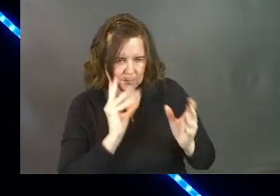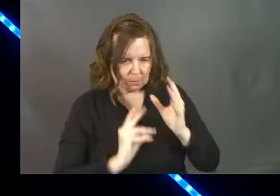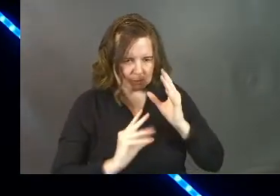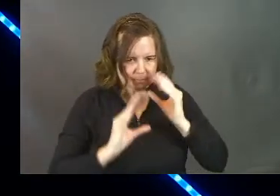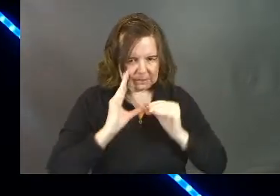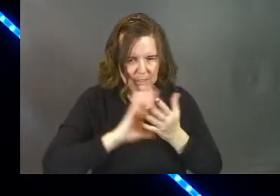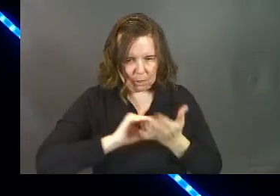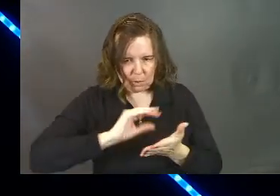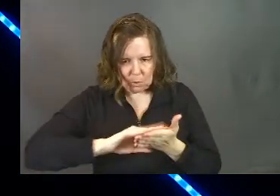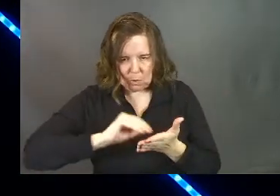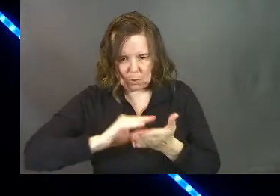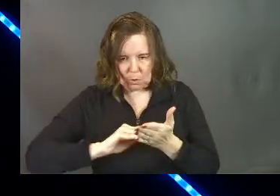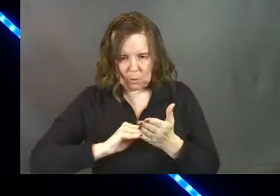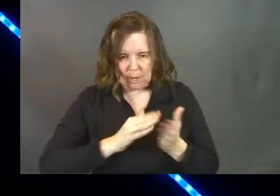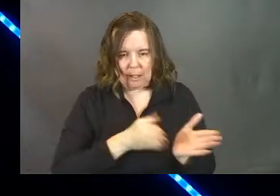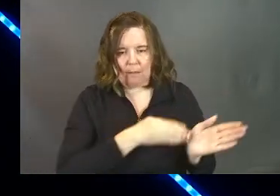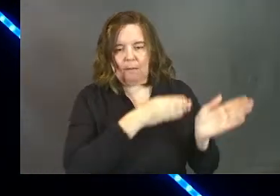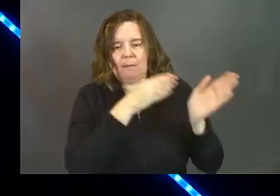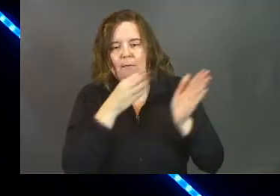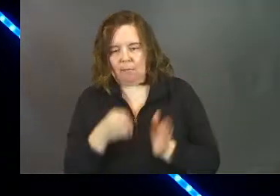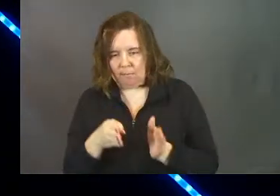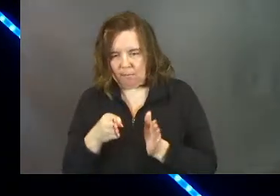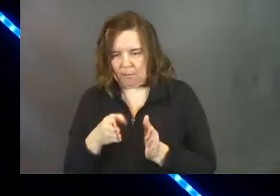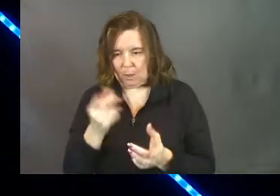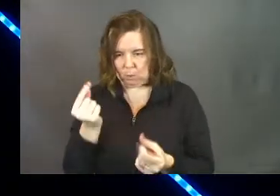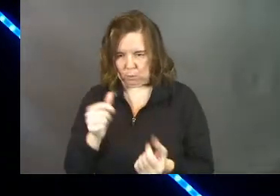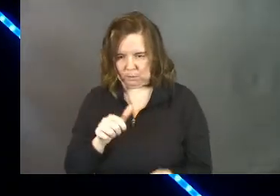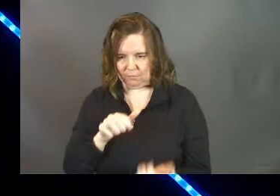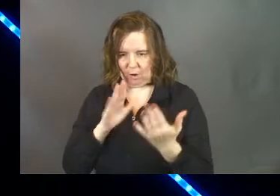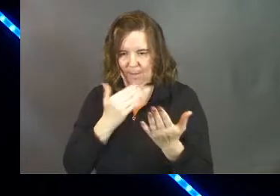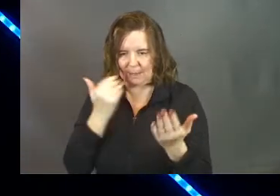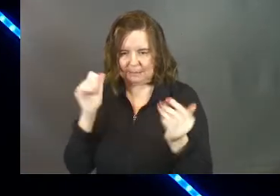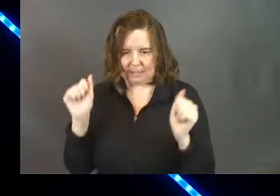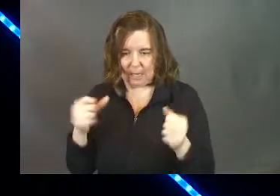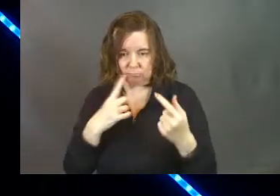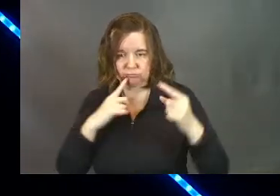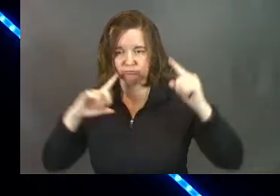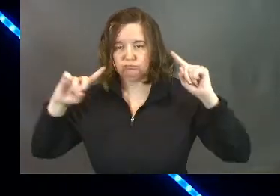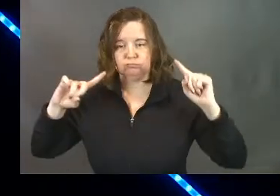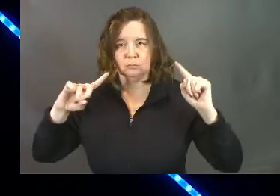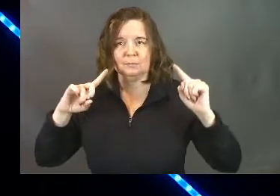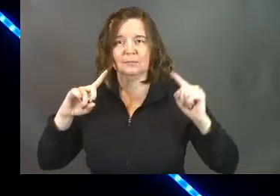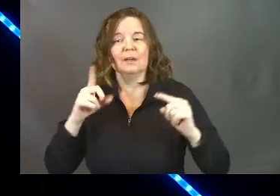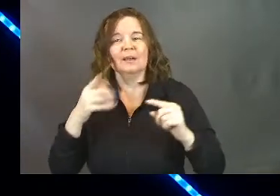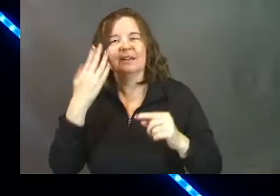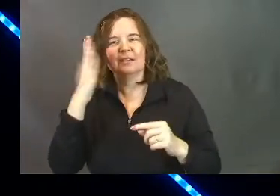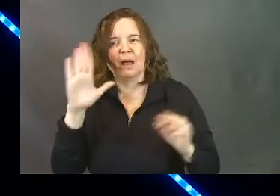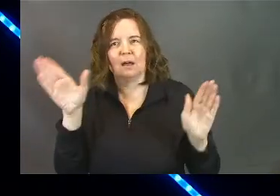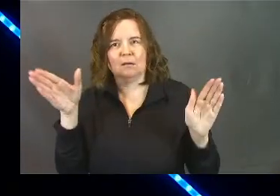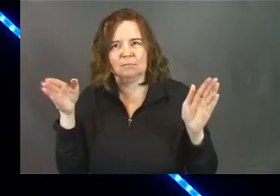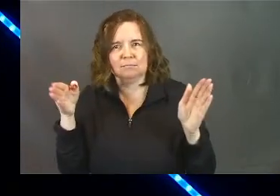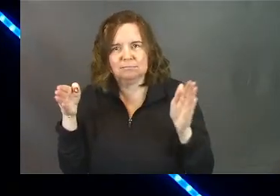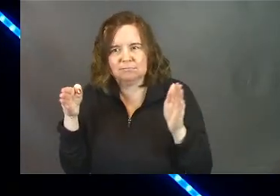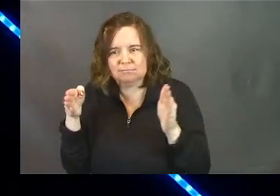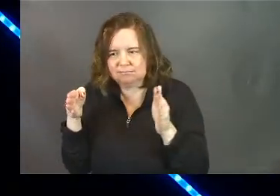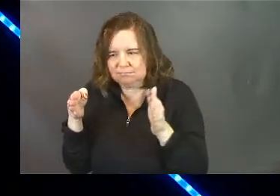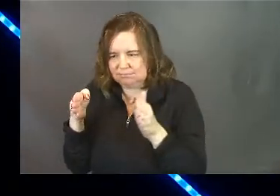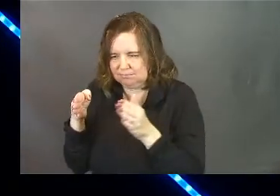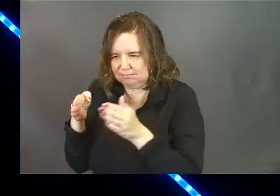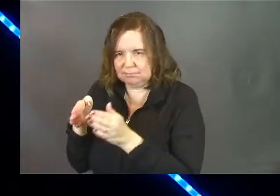And if you come to each step with this sense of, I'm going to do what's in front of me the best that I can, God narrows the focus of your